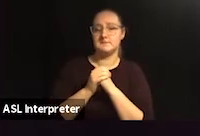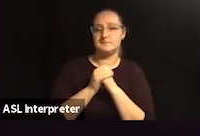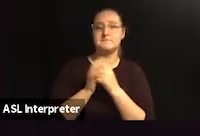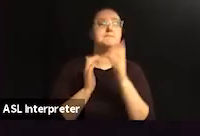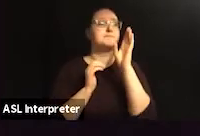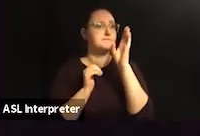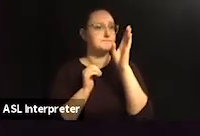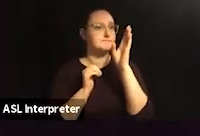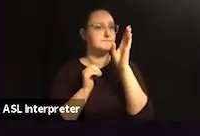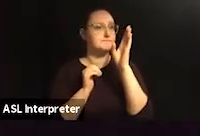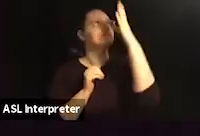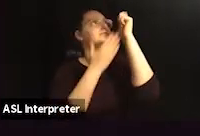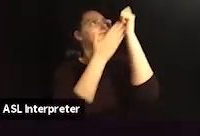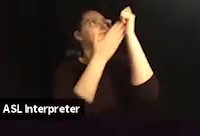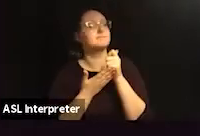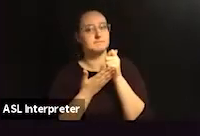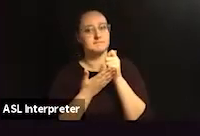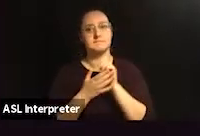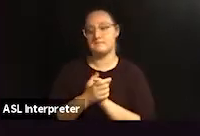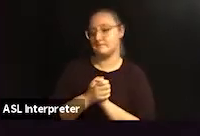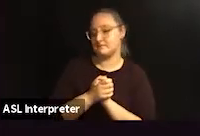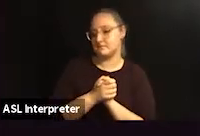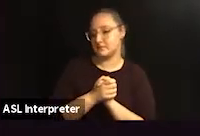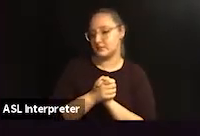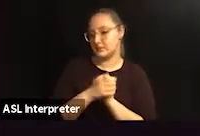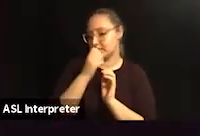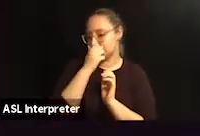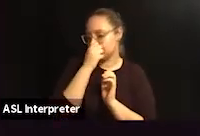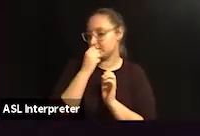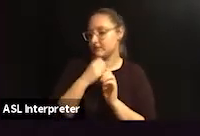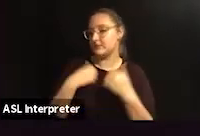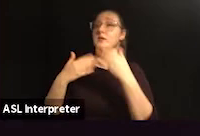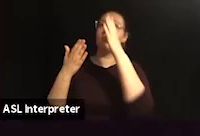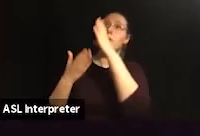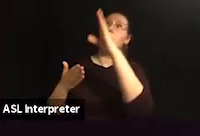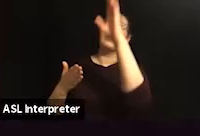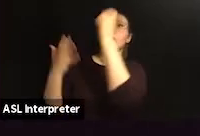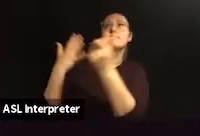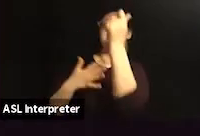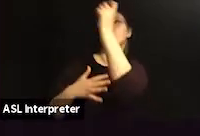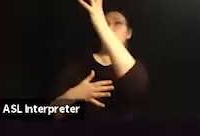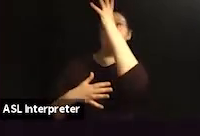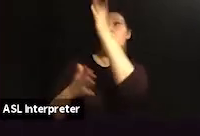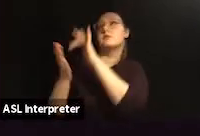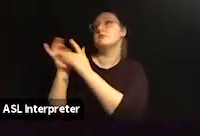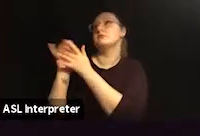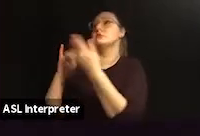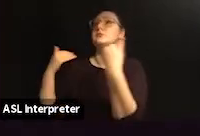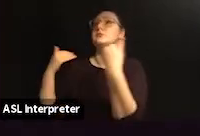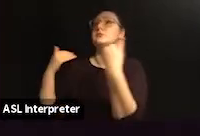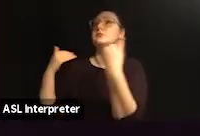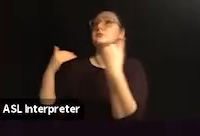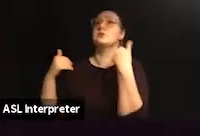help. May Almighty God, the Father of our Lord Jesus Christ, who has given us a new birth by water and the Holy Spirit,